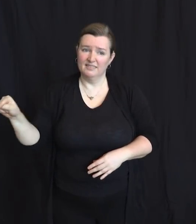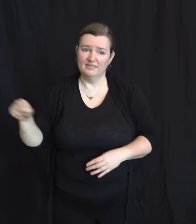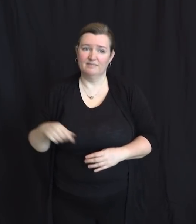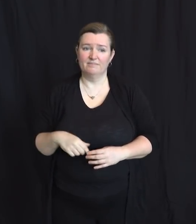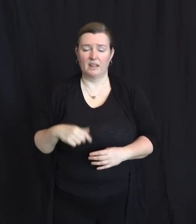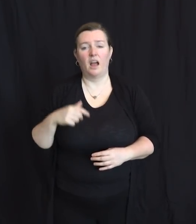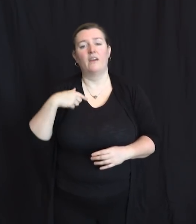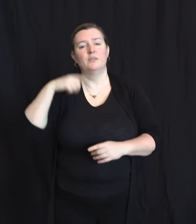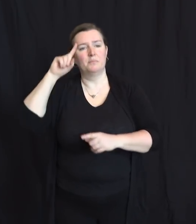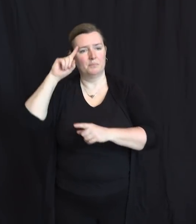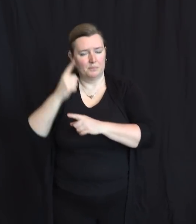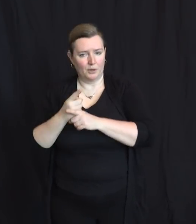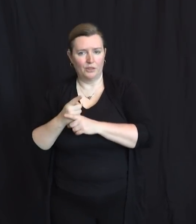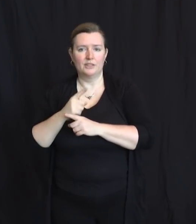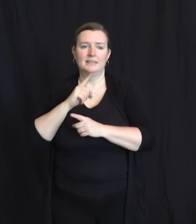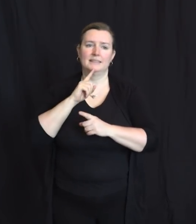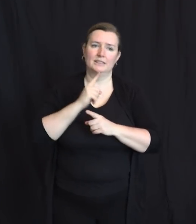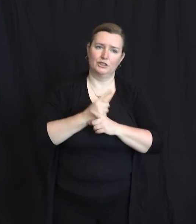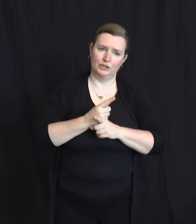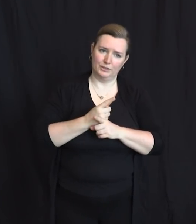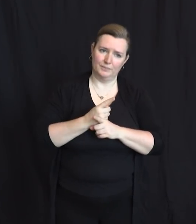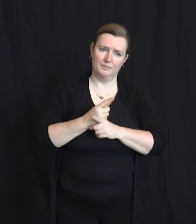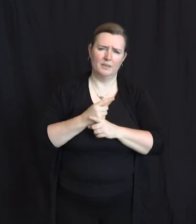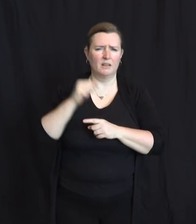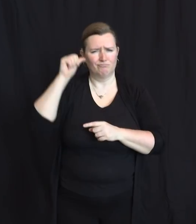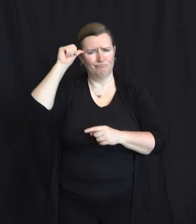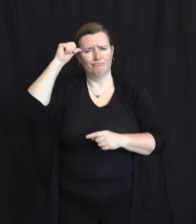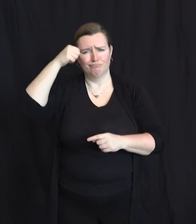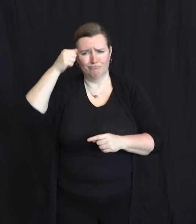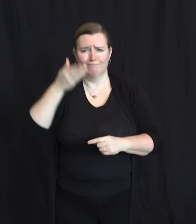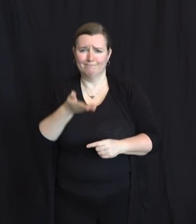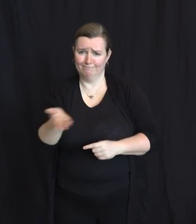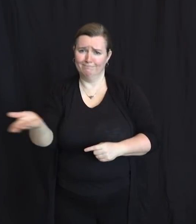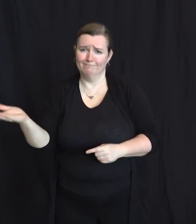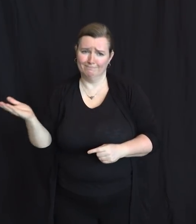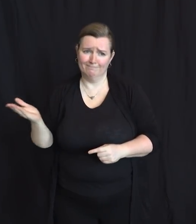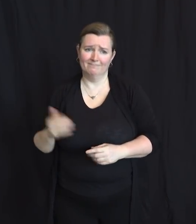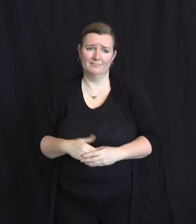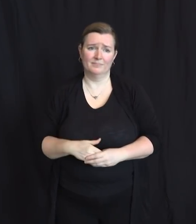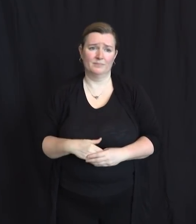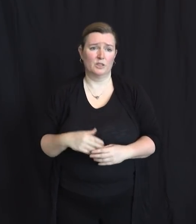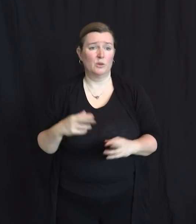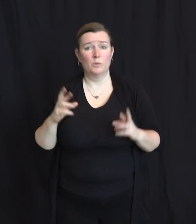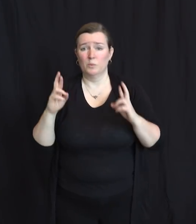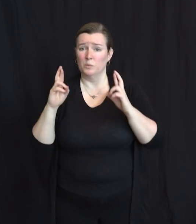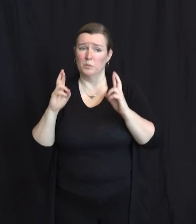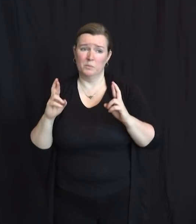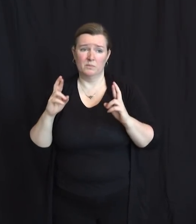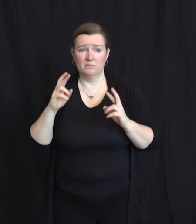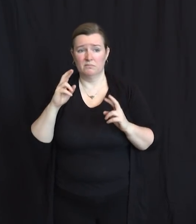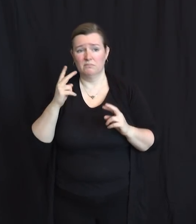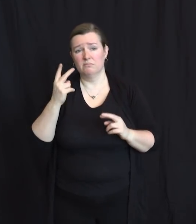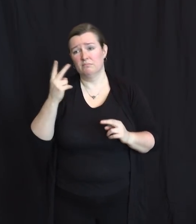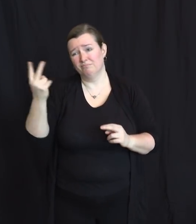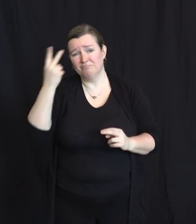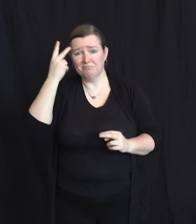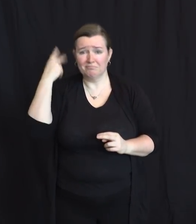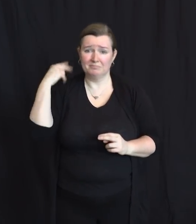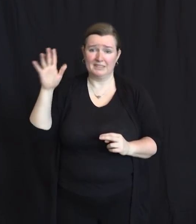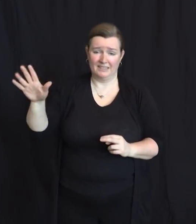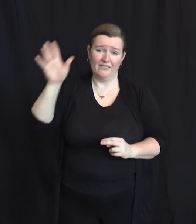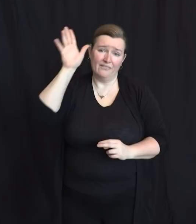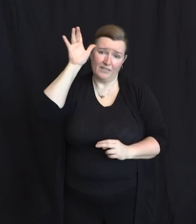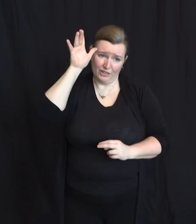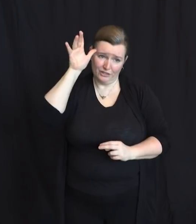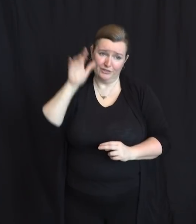Joy and their families. May Rick's memory bring them comfort at this difficult time, and may they also bring them